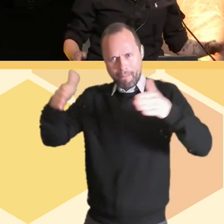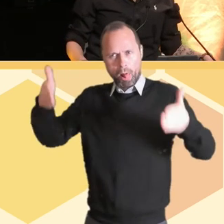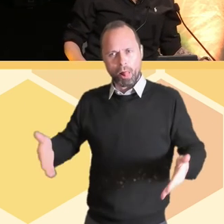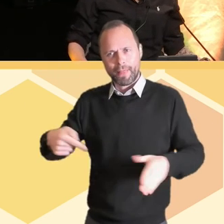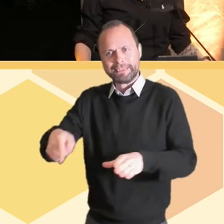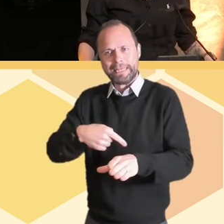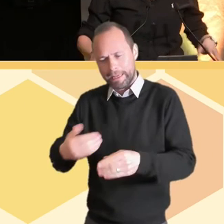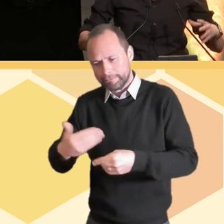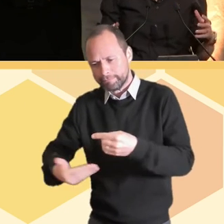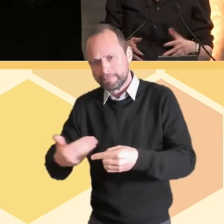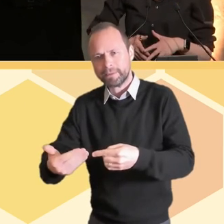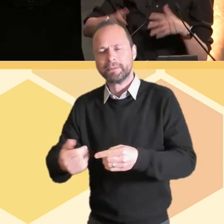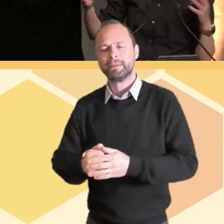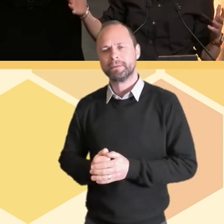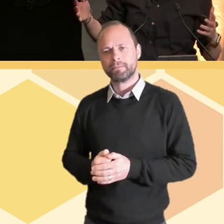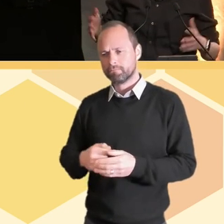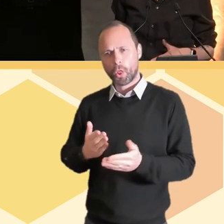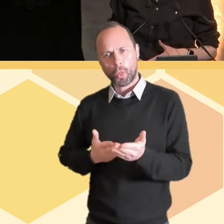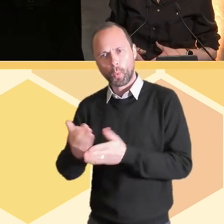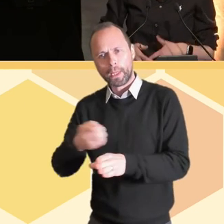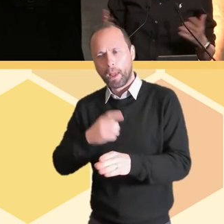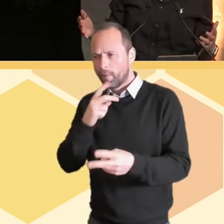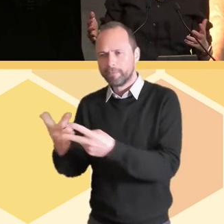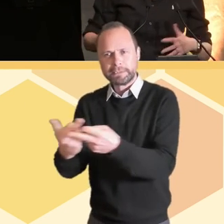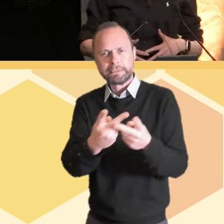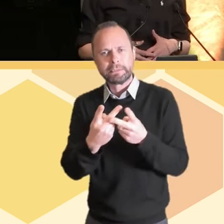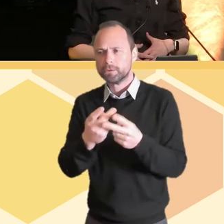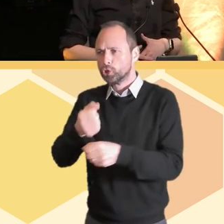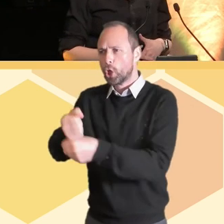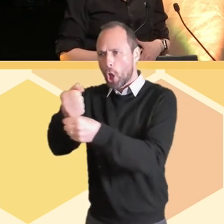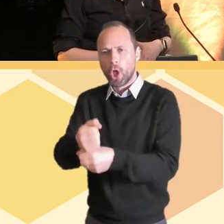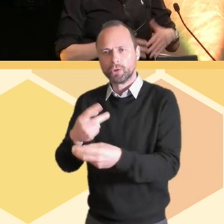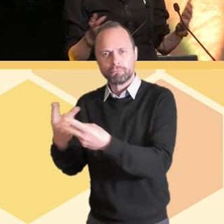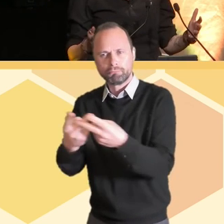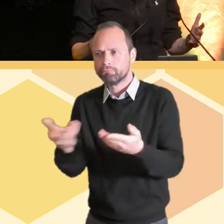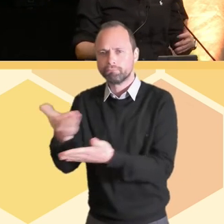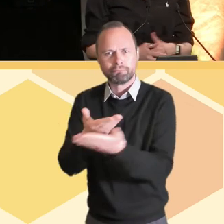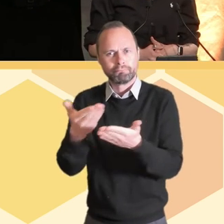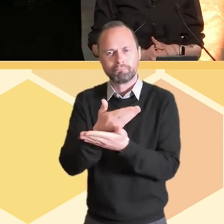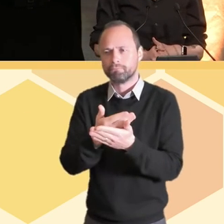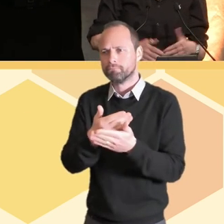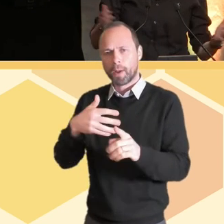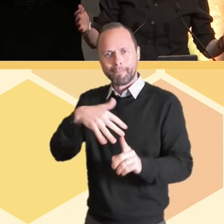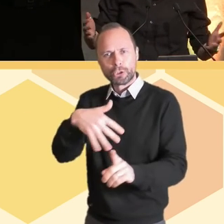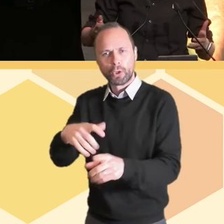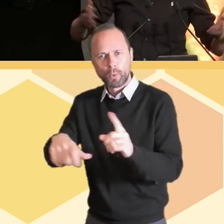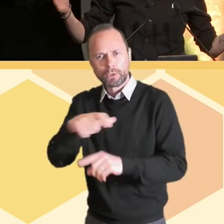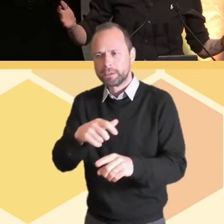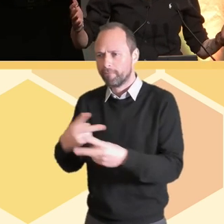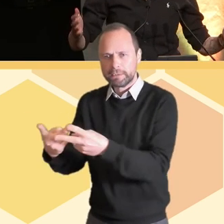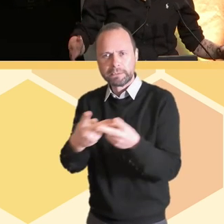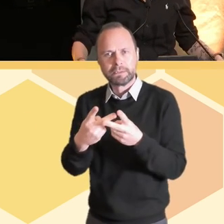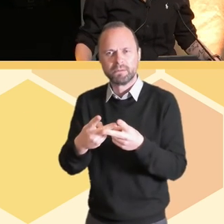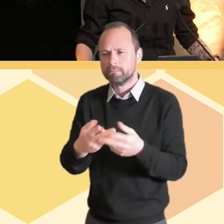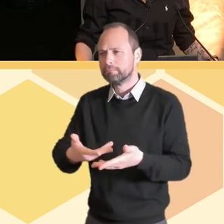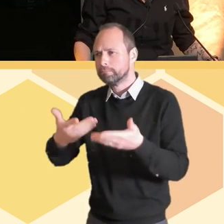year, I'm going to be visiting and sharing this message with churches, missional communities, basically anyone